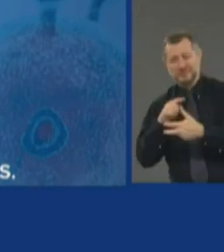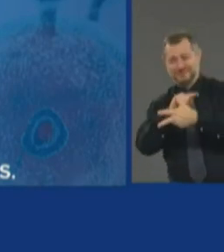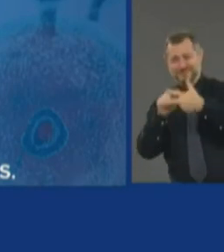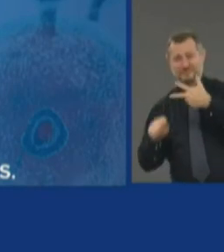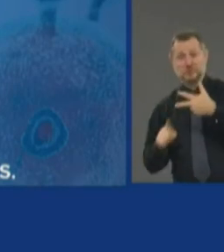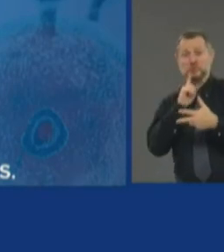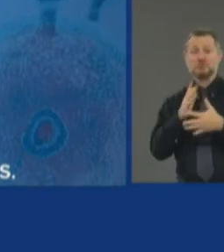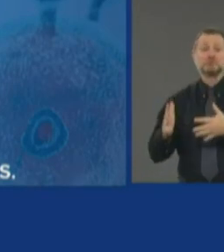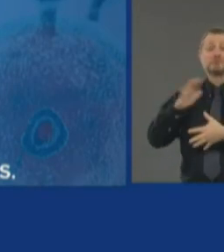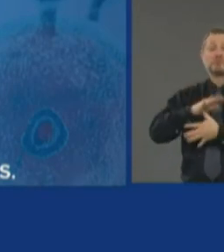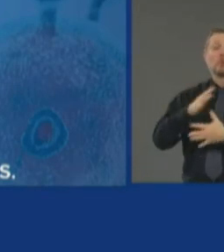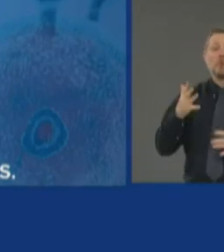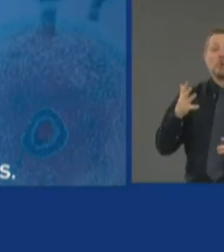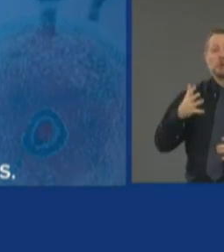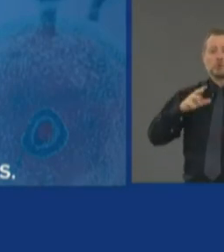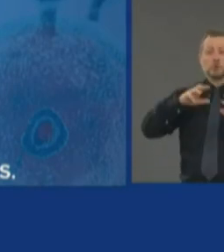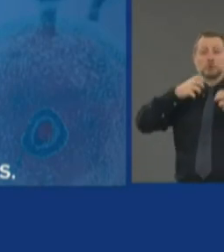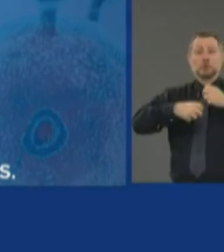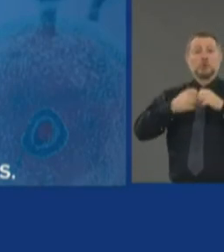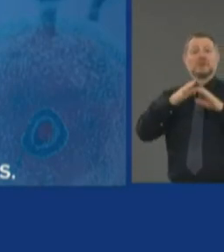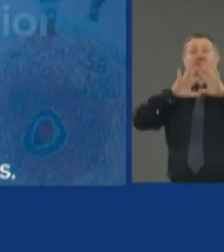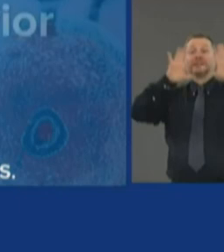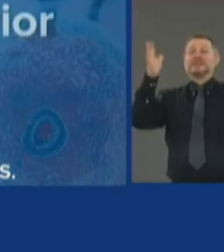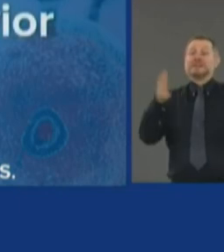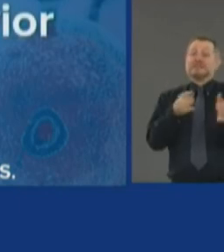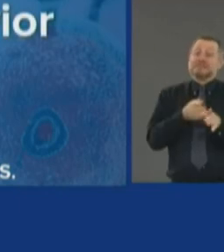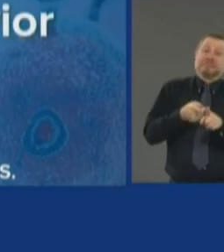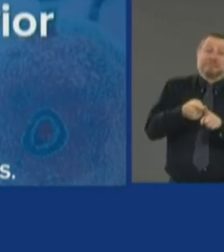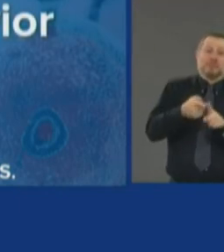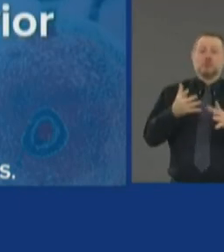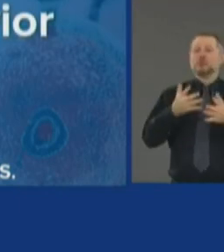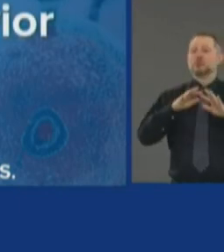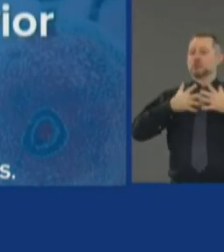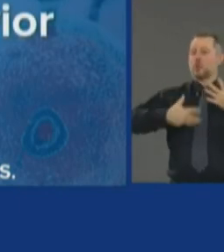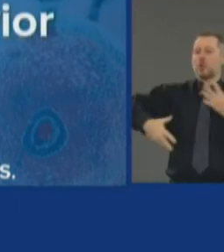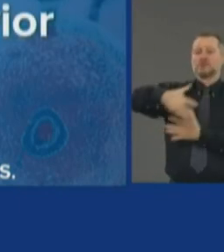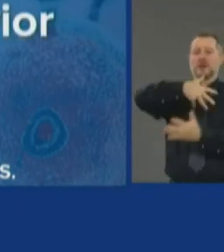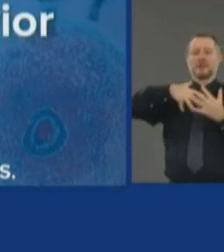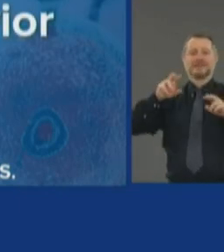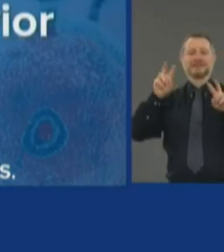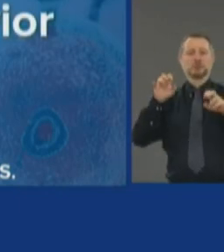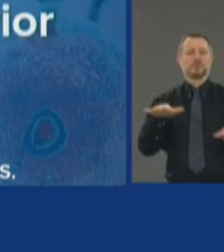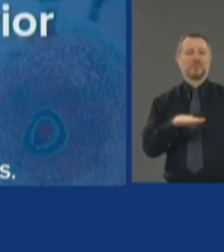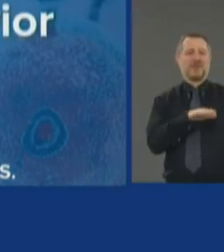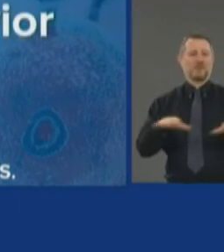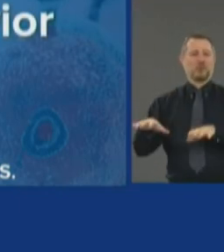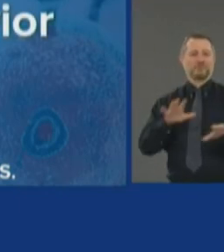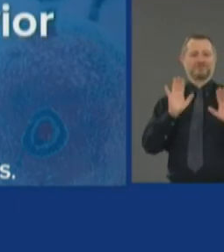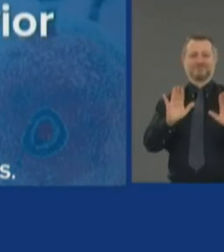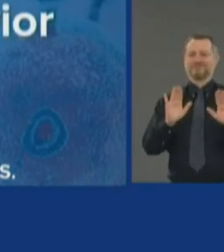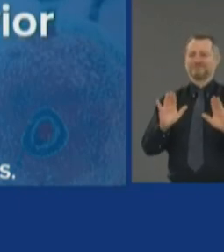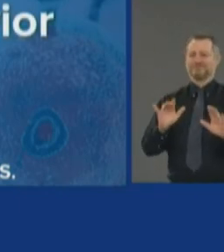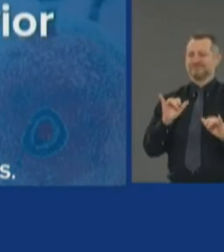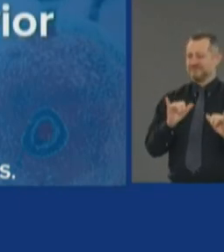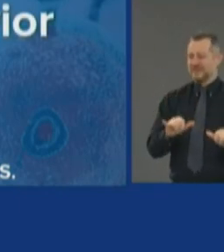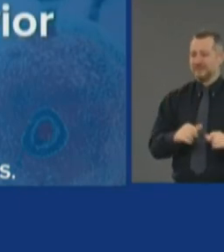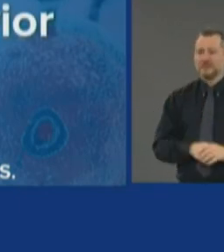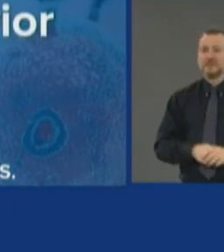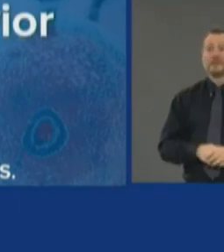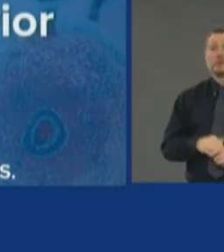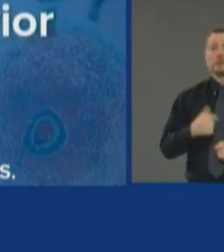issue. It was about how people behave, right? And to address coronavirus, what we really had to do